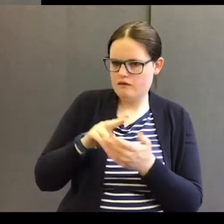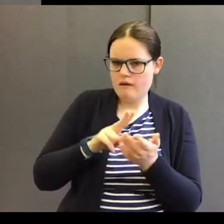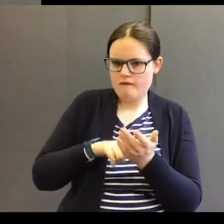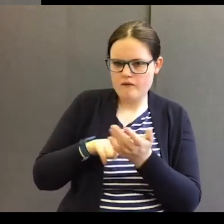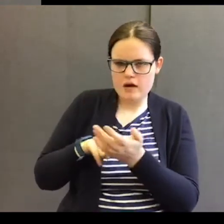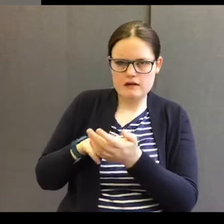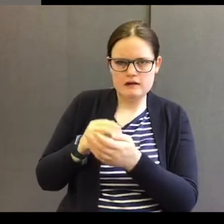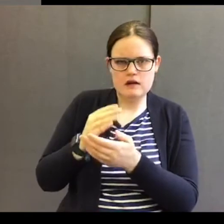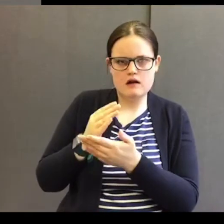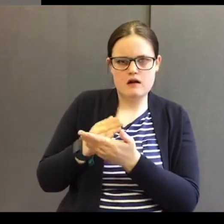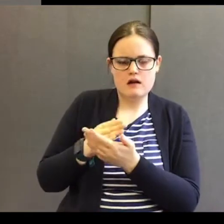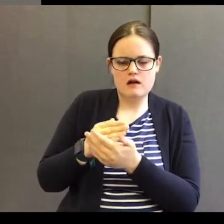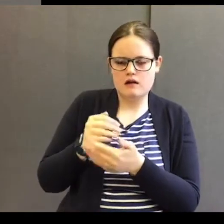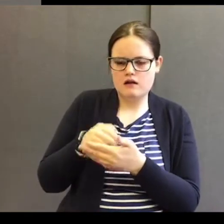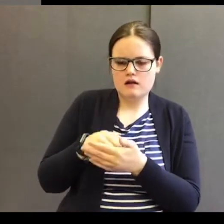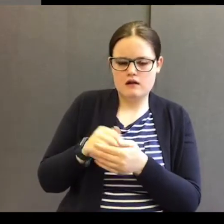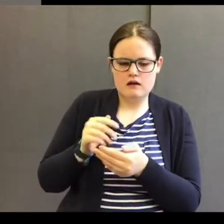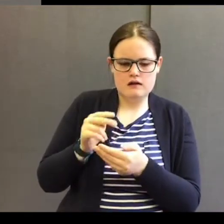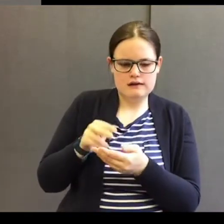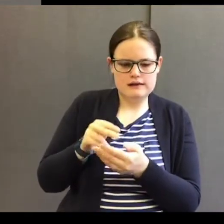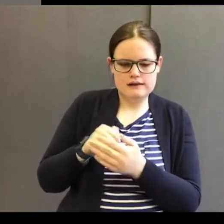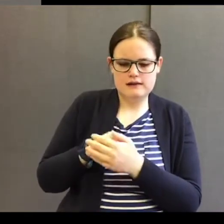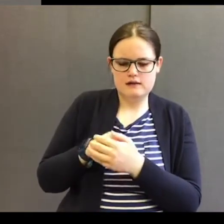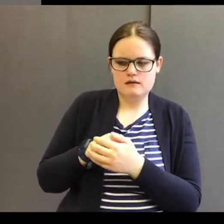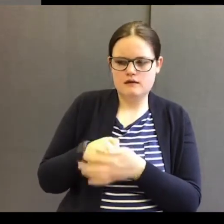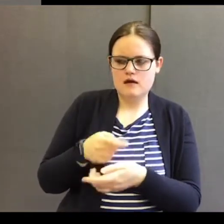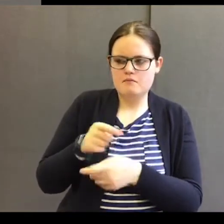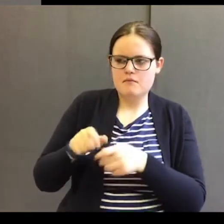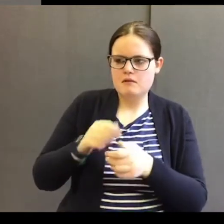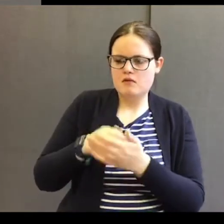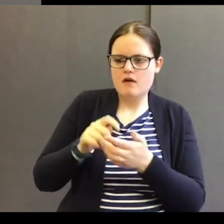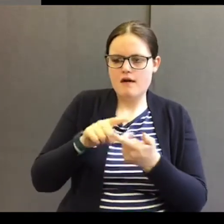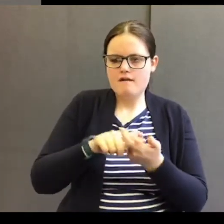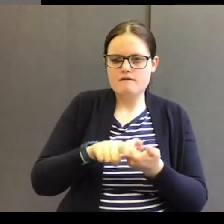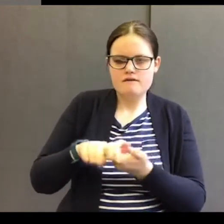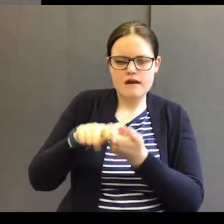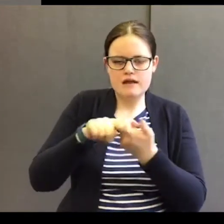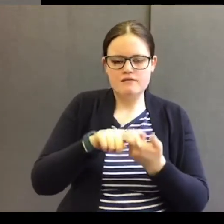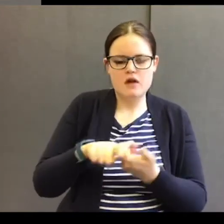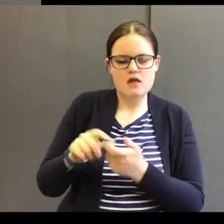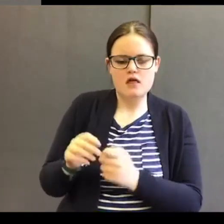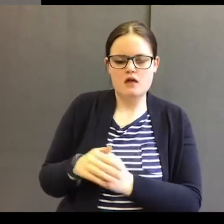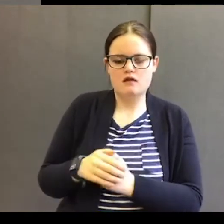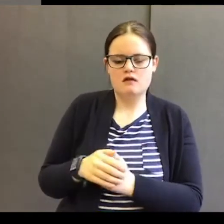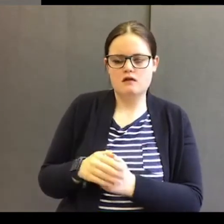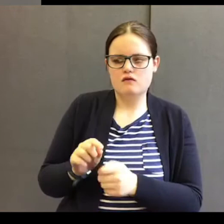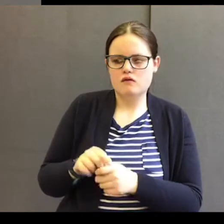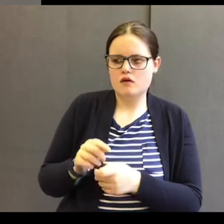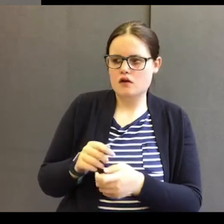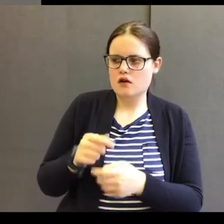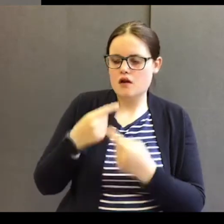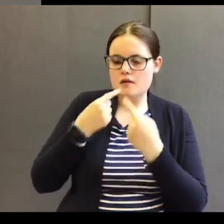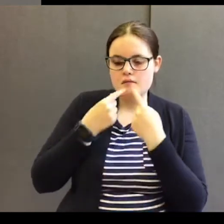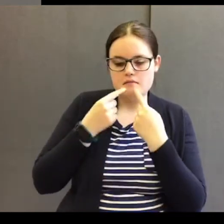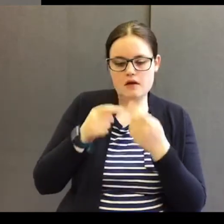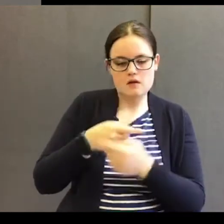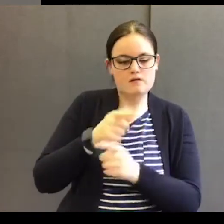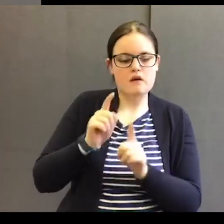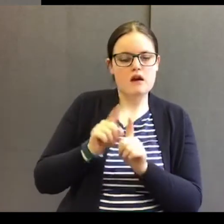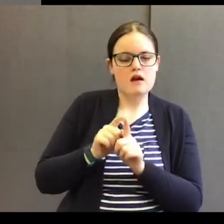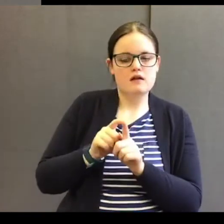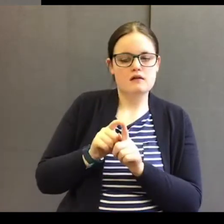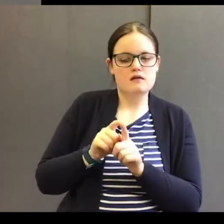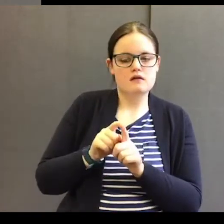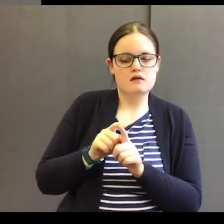them from the verses which are in front of us. They were faithful witnesses. And surely